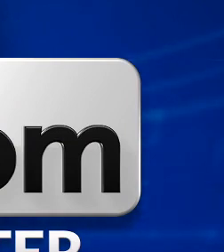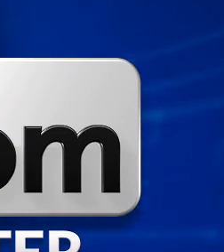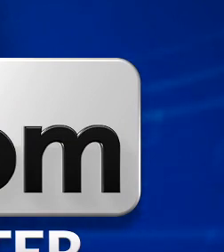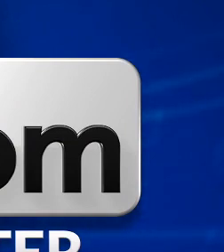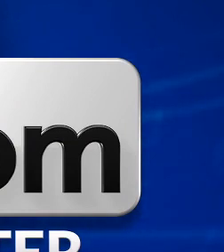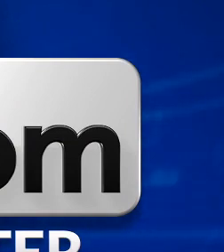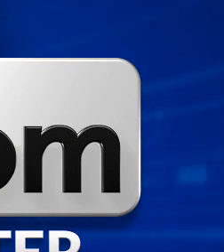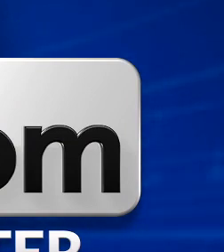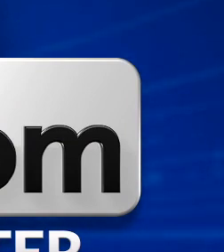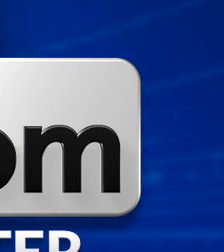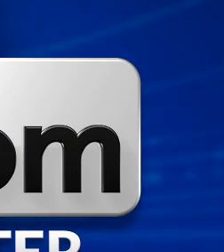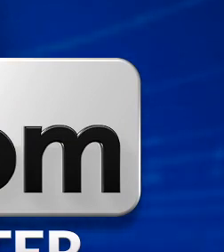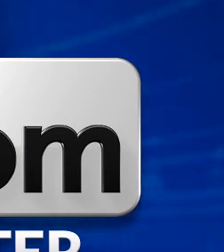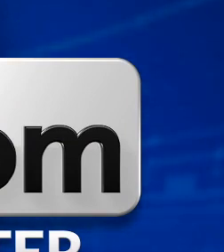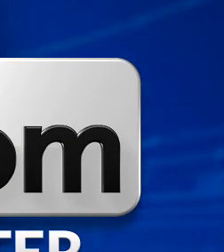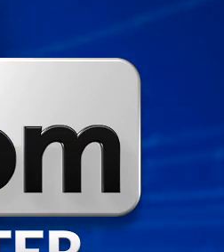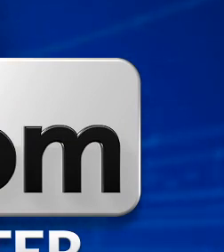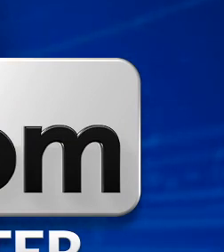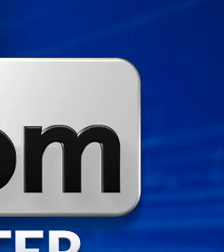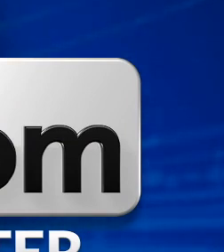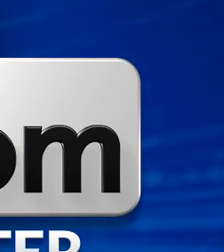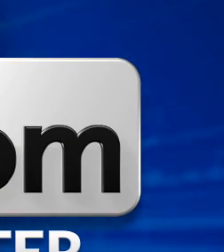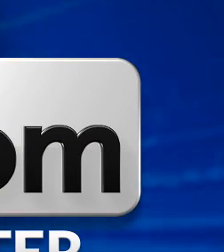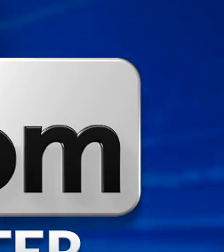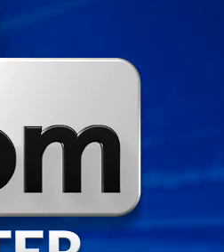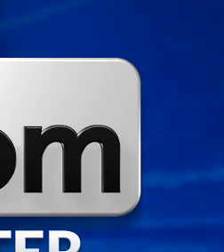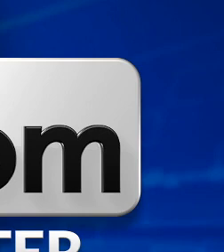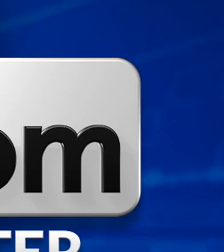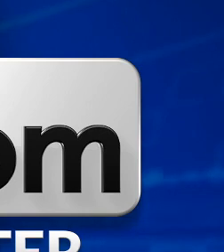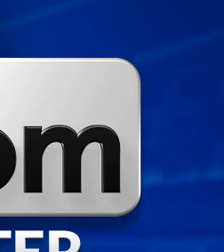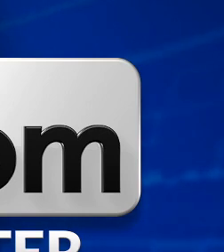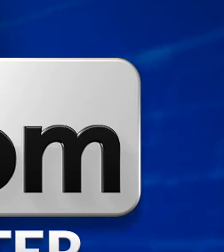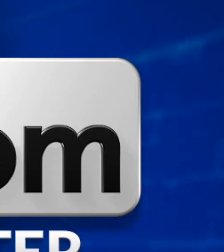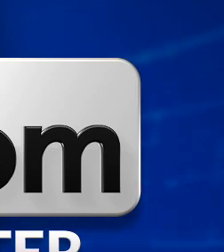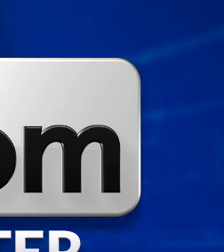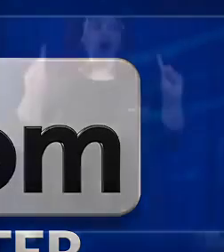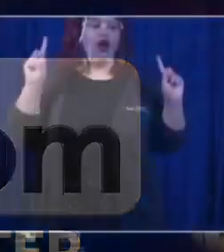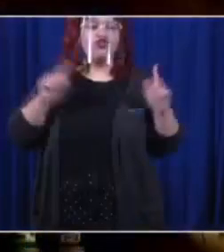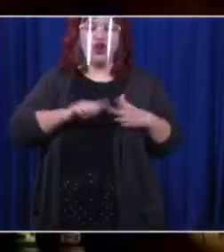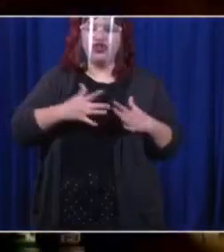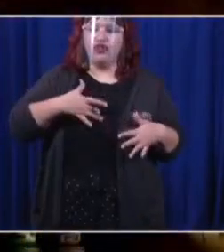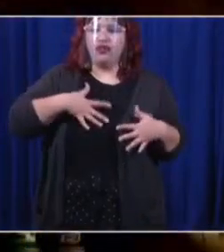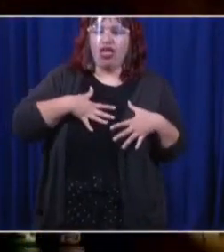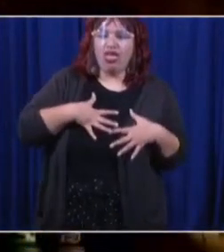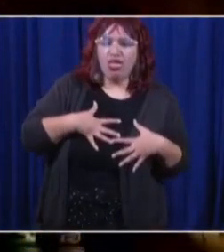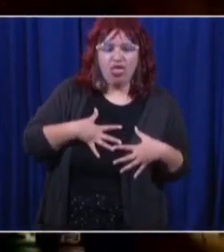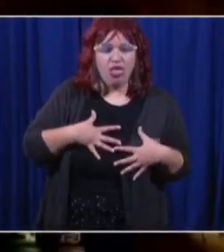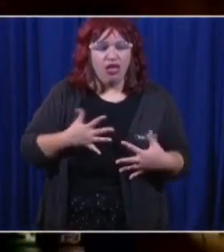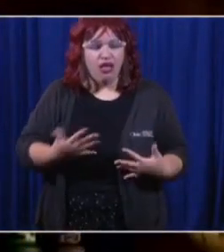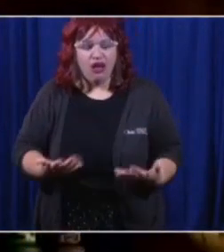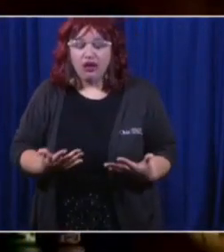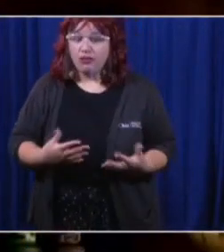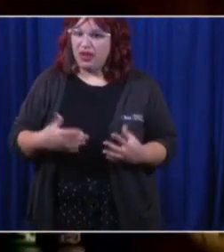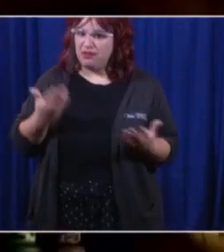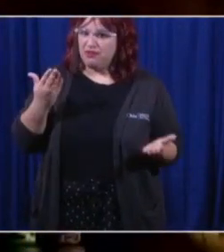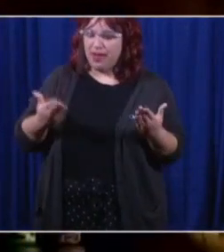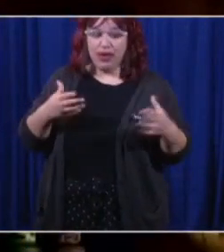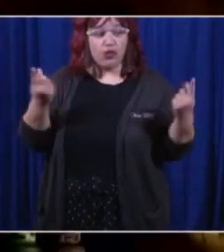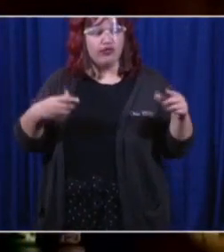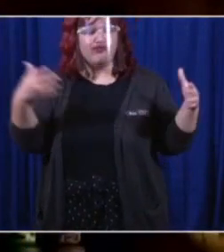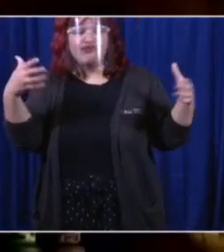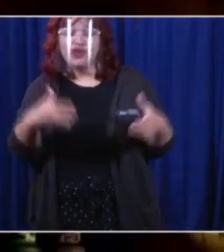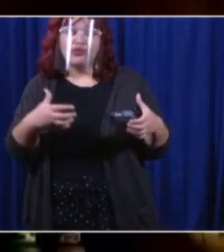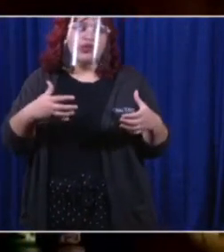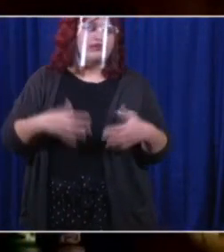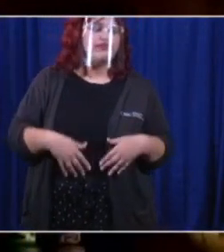But by then it's too late. They've already been in that crowd without a mask on, not distancing, and potentially infecting others. So I